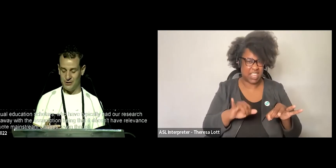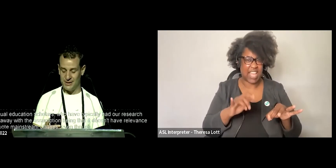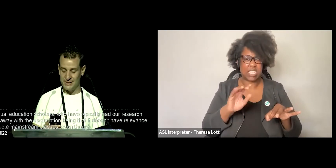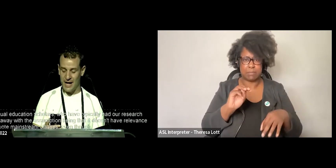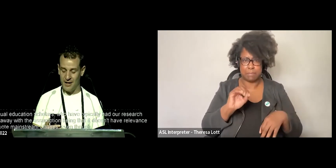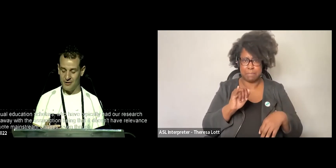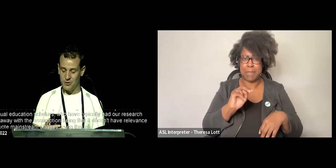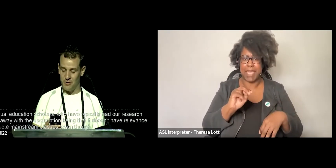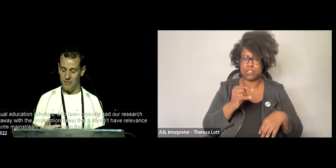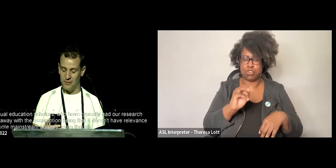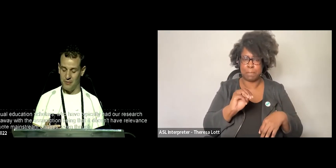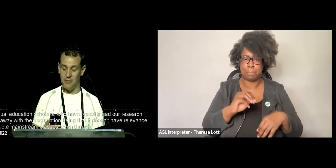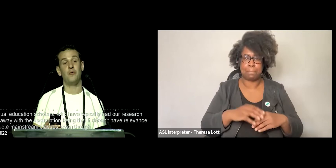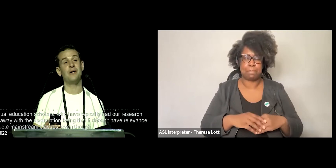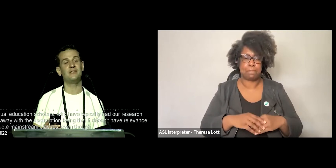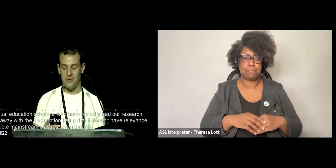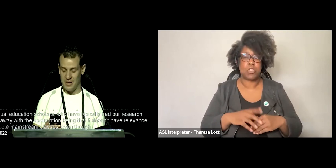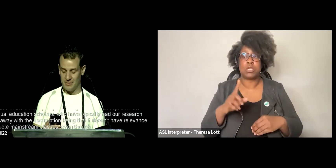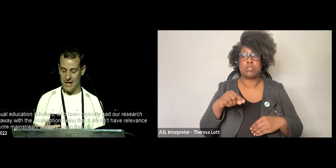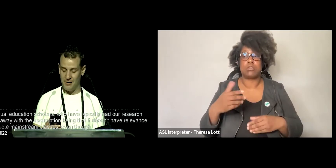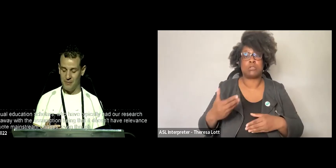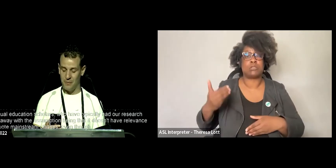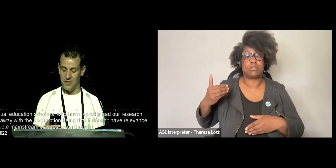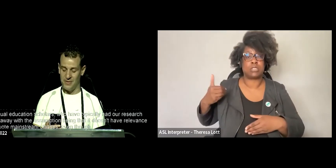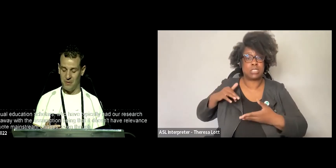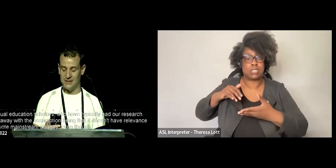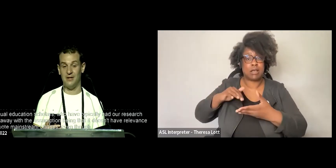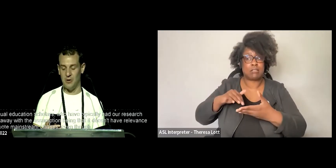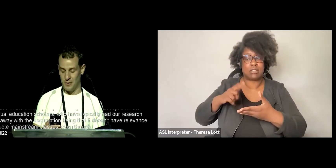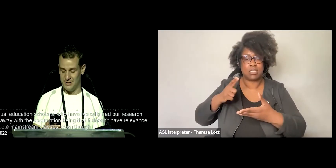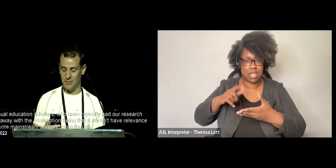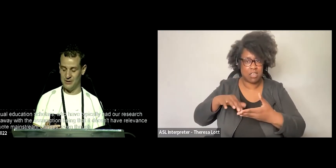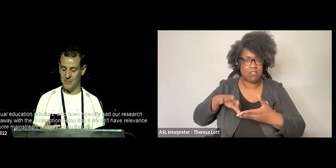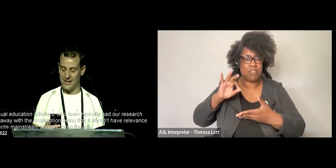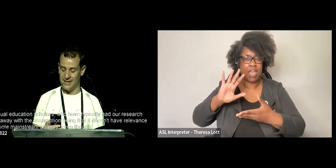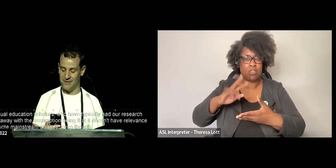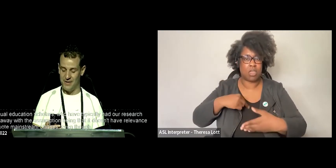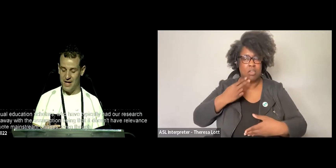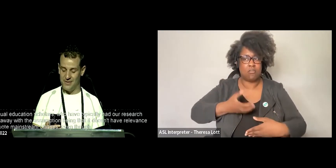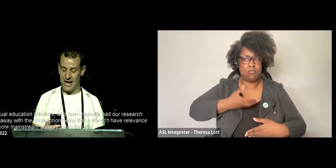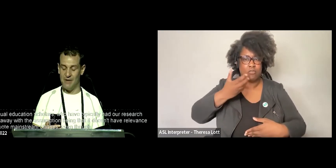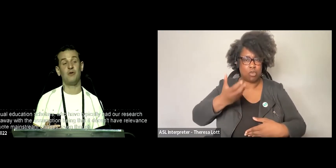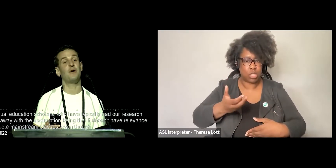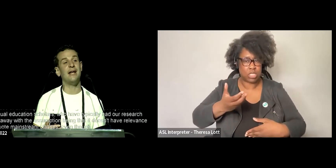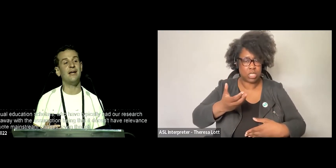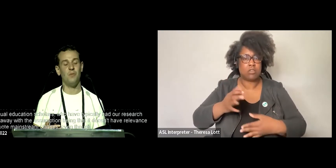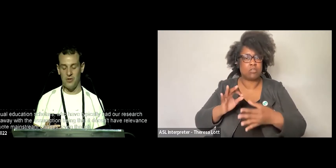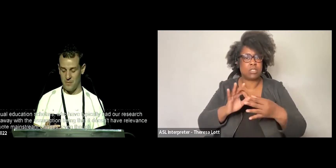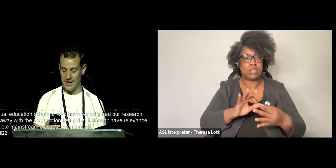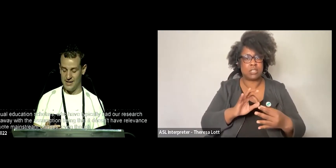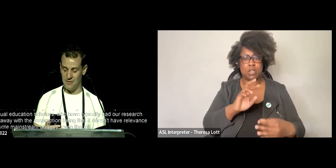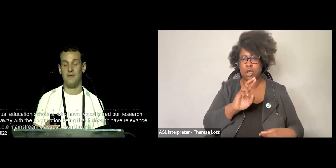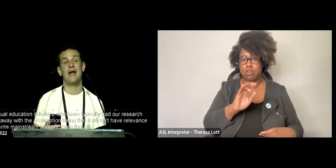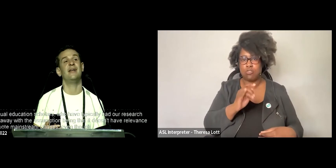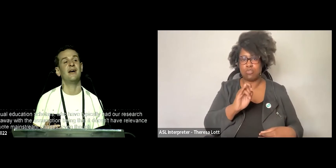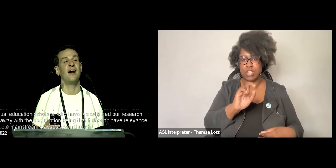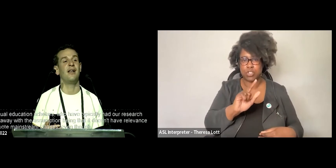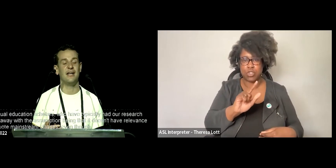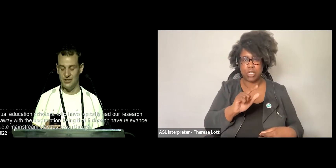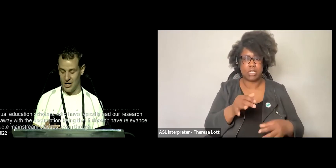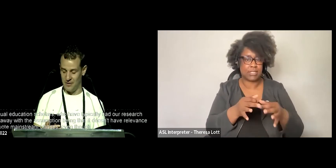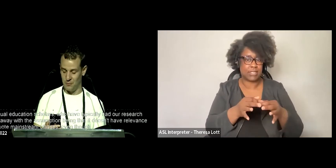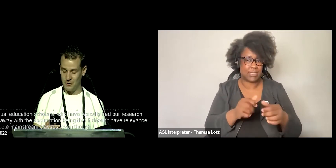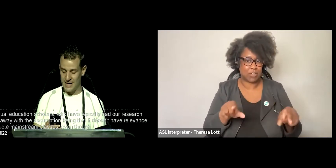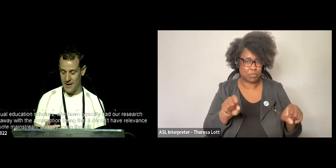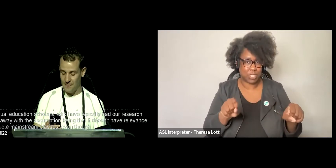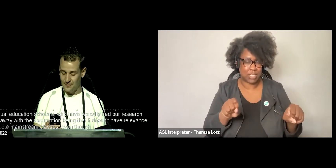for the emerging scholars who have found a voice for themselves within the ratio-linguistic perspective that I have created with my dear friend and